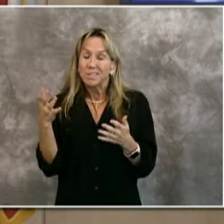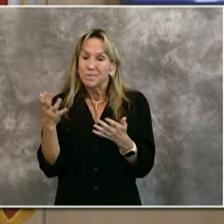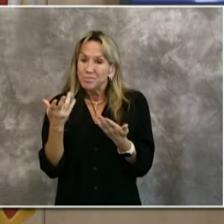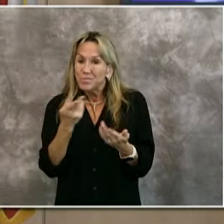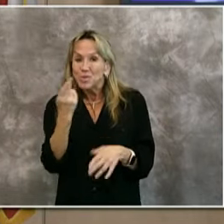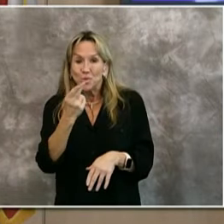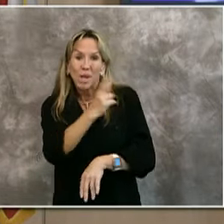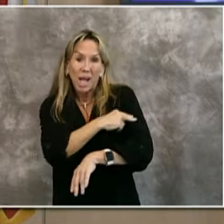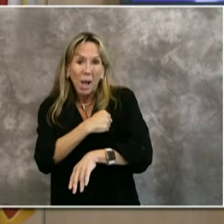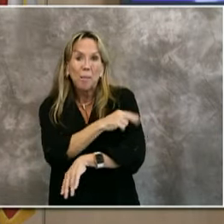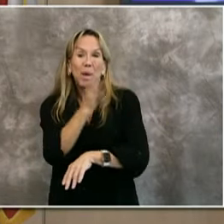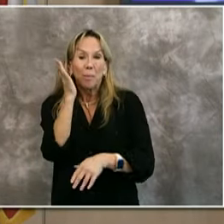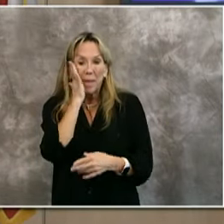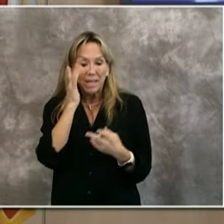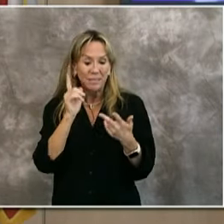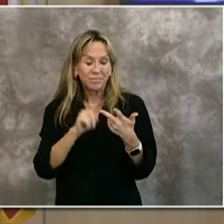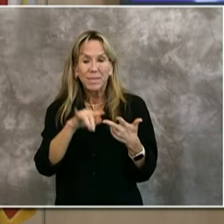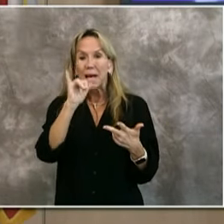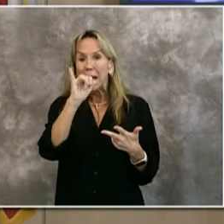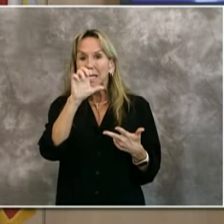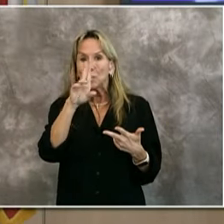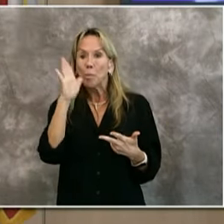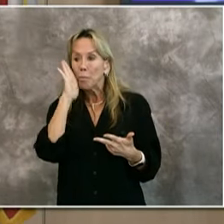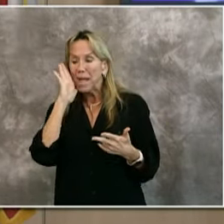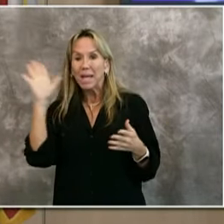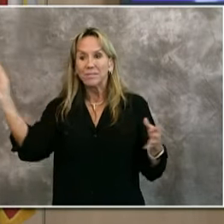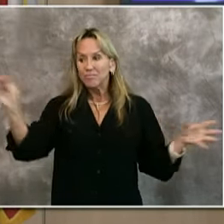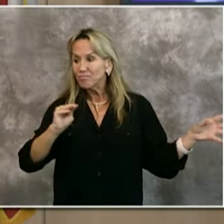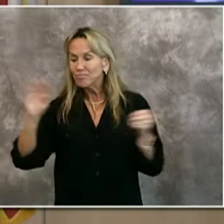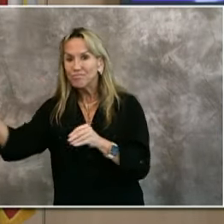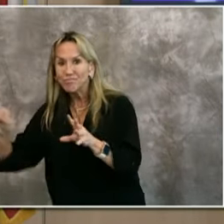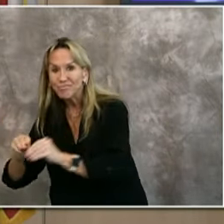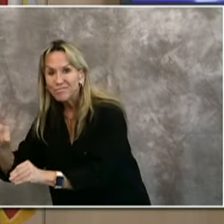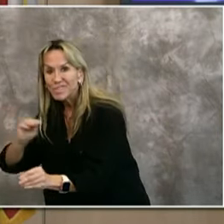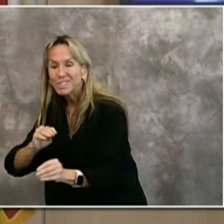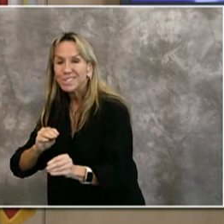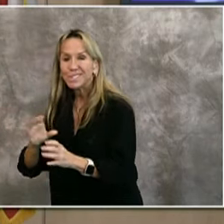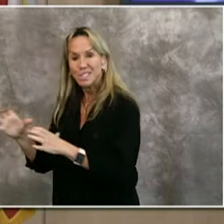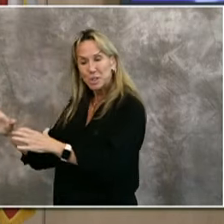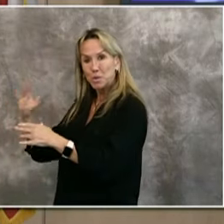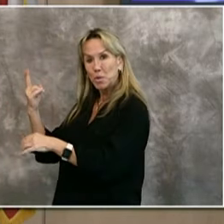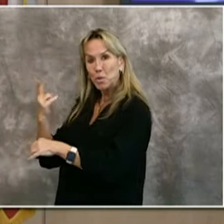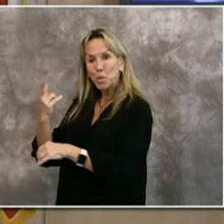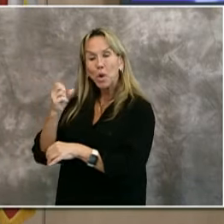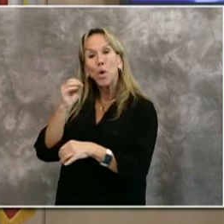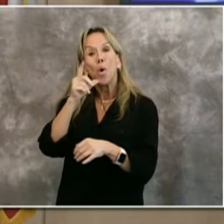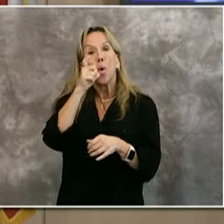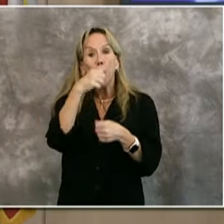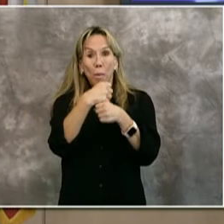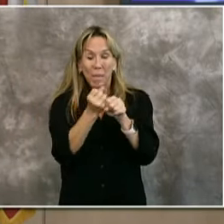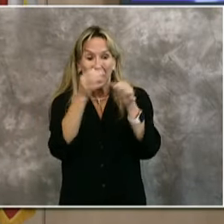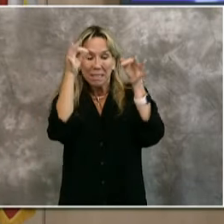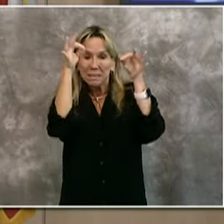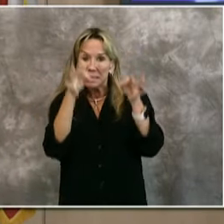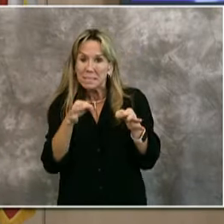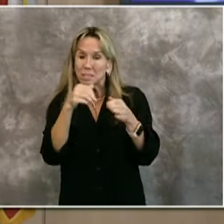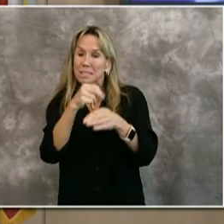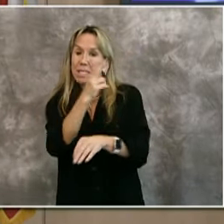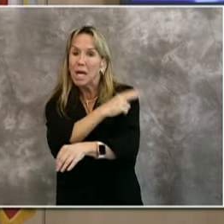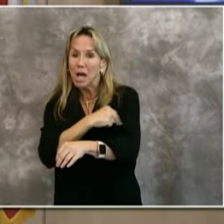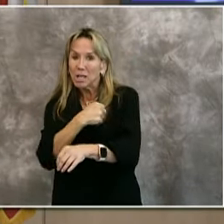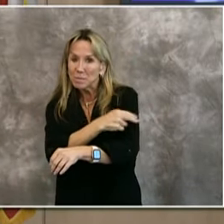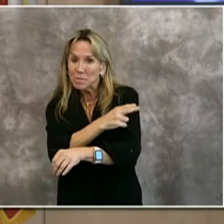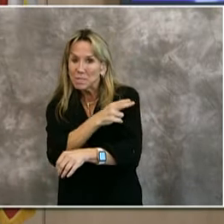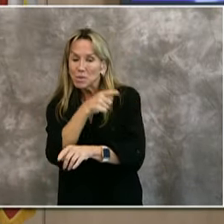and ICU beds. And really the decision-making within the hospital of prioritizing